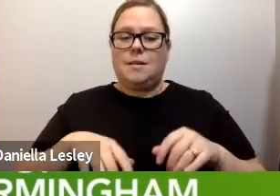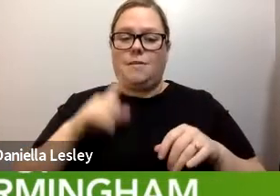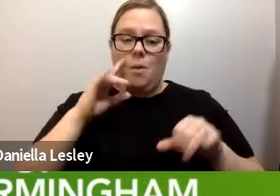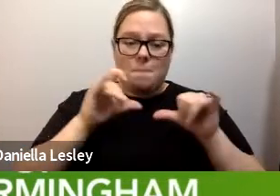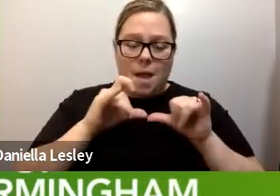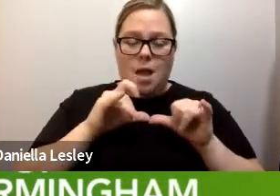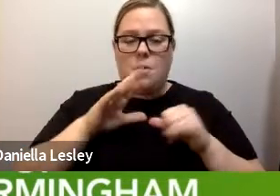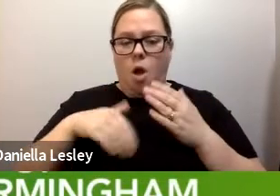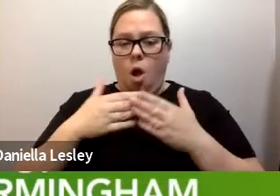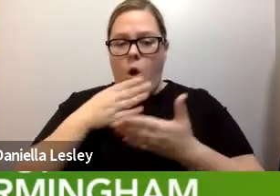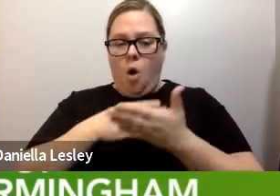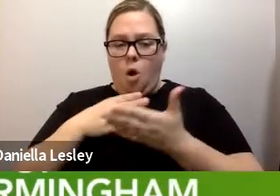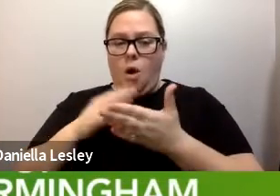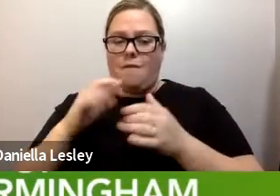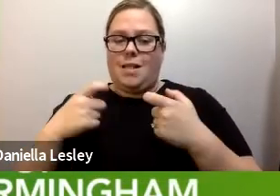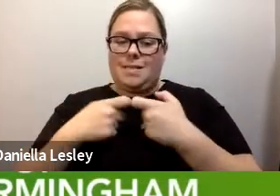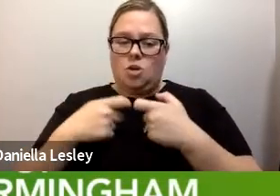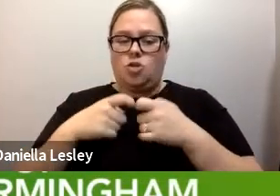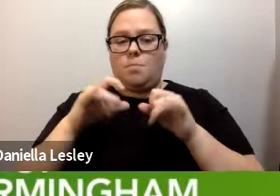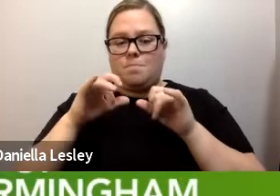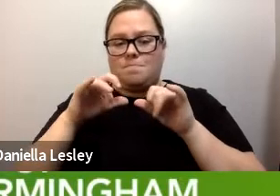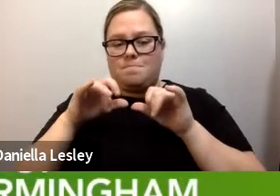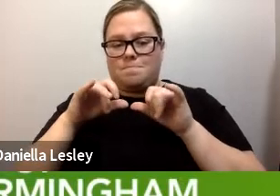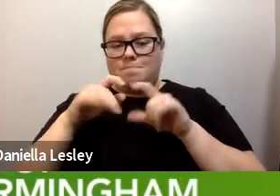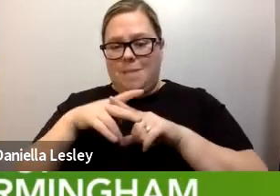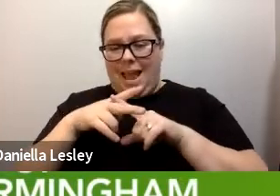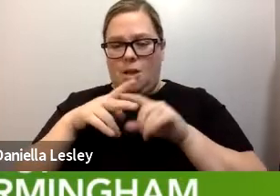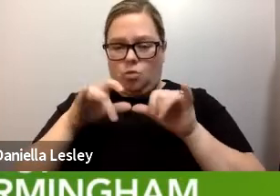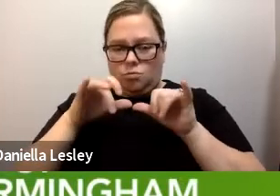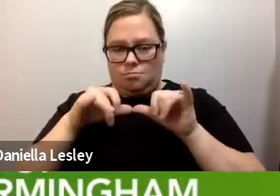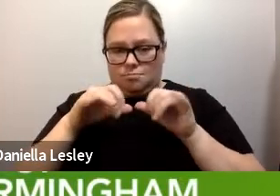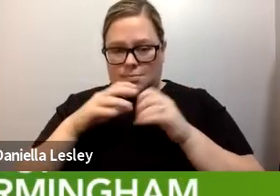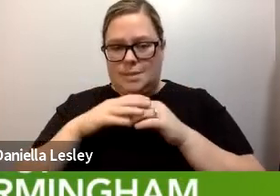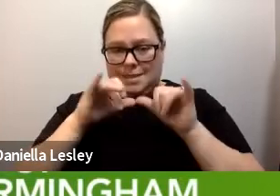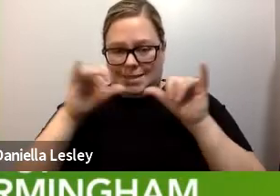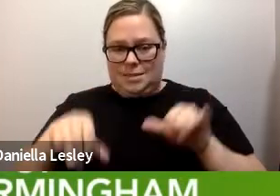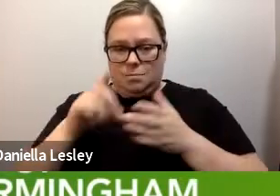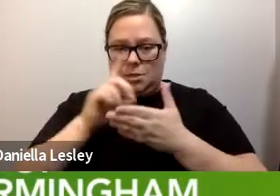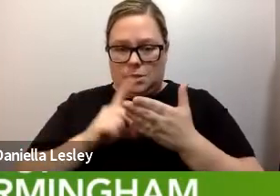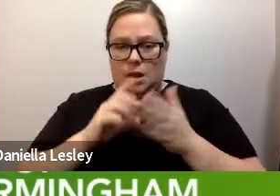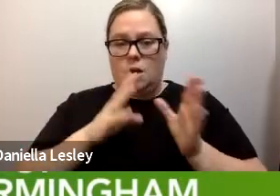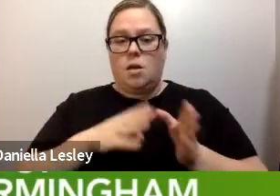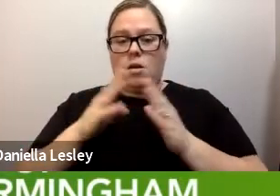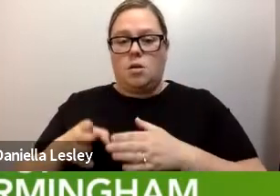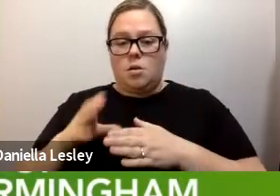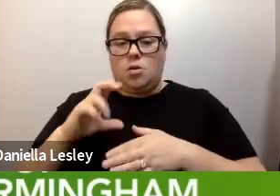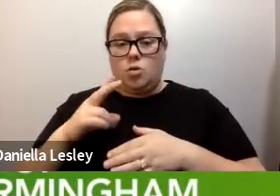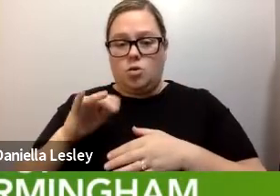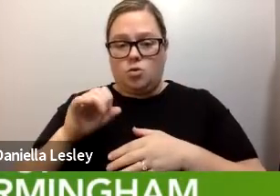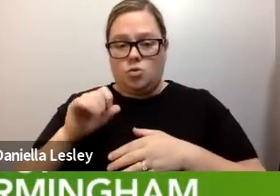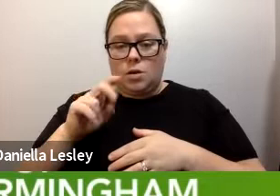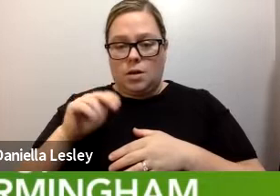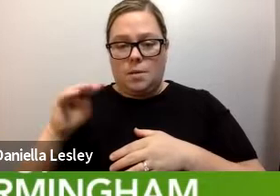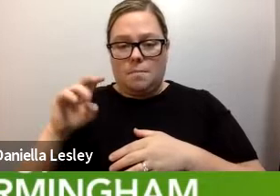all aspects of electromechanical system design. Mr. Misko is a research engineering manager at